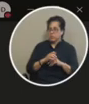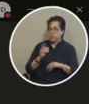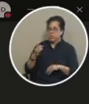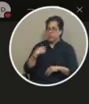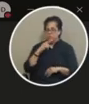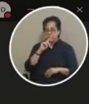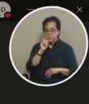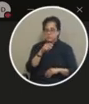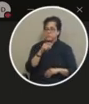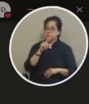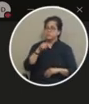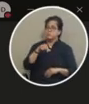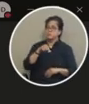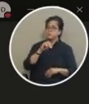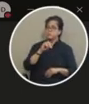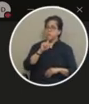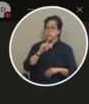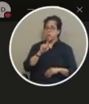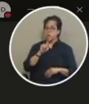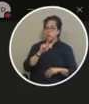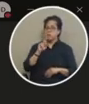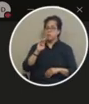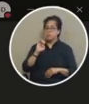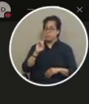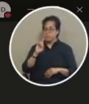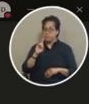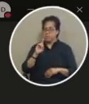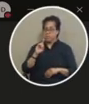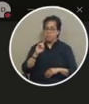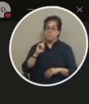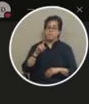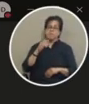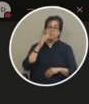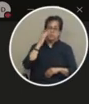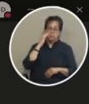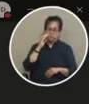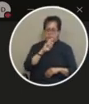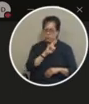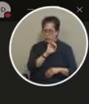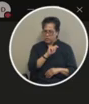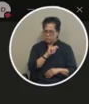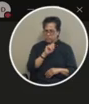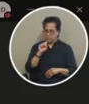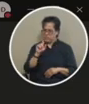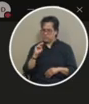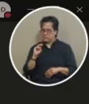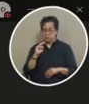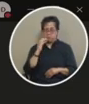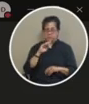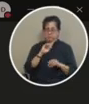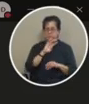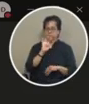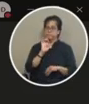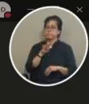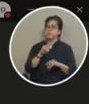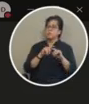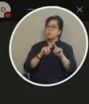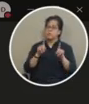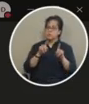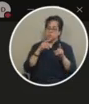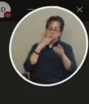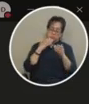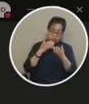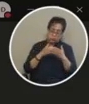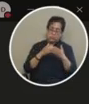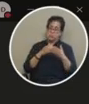the 2012 Quality of Life Bond projects. I don't know if that's Robert or Sam. I think that's a great step forward.